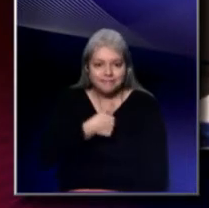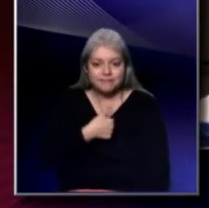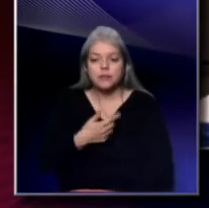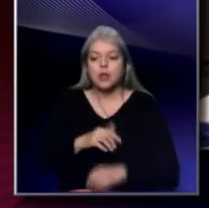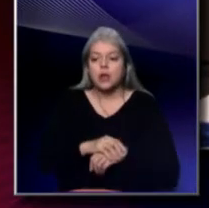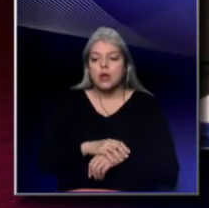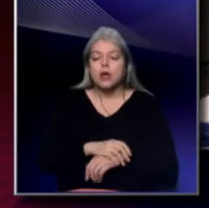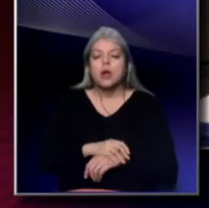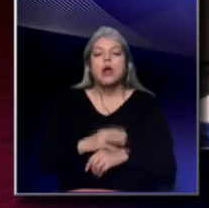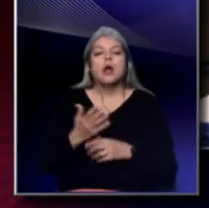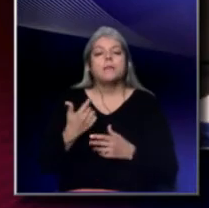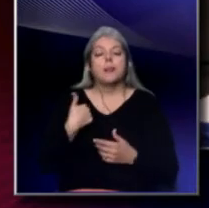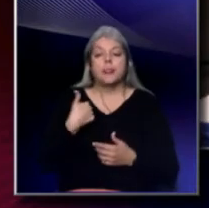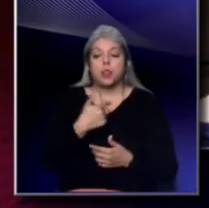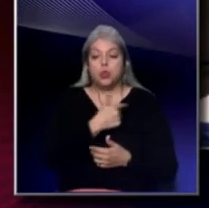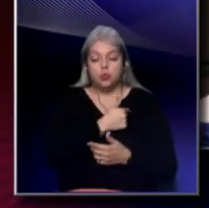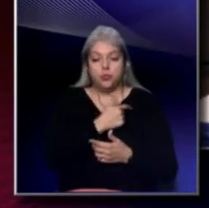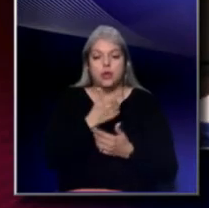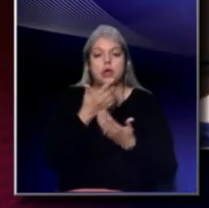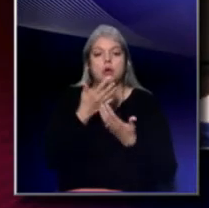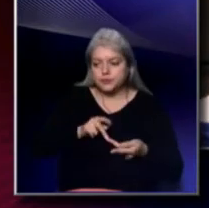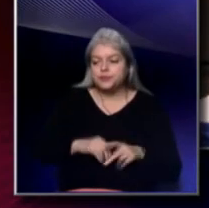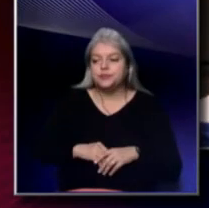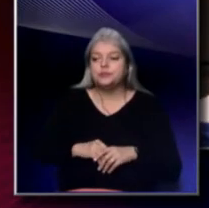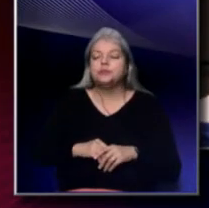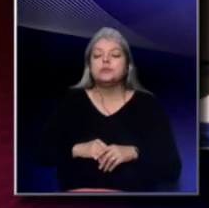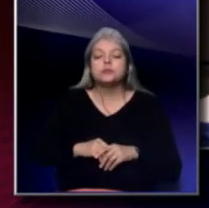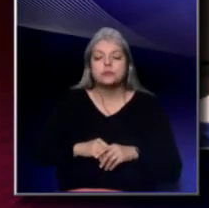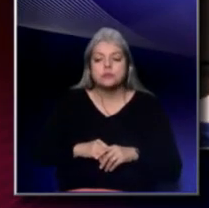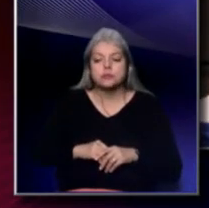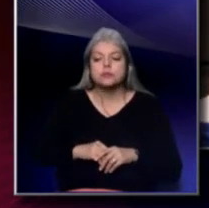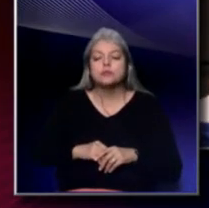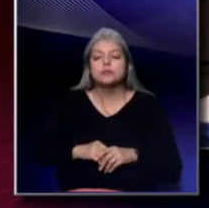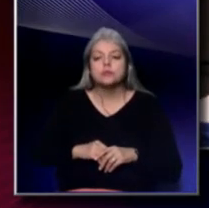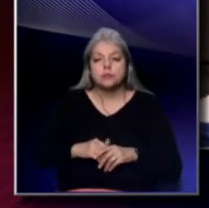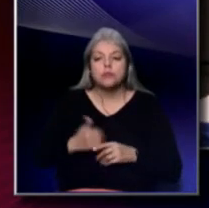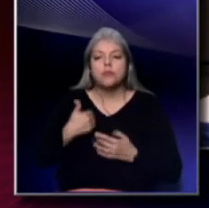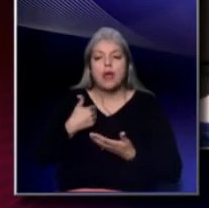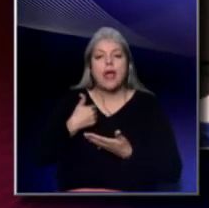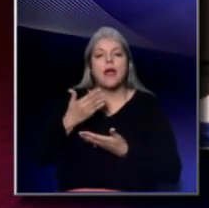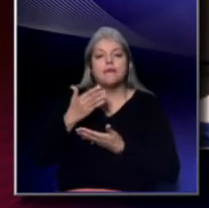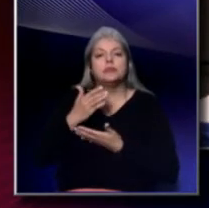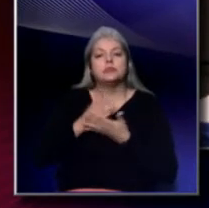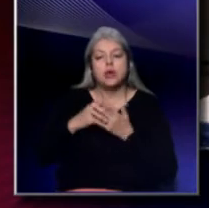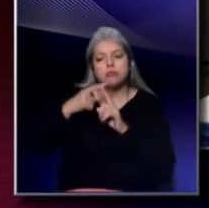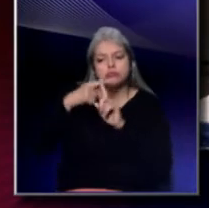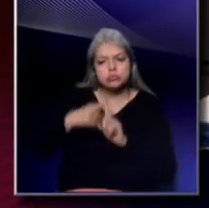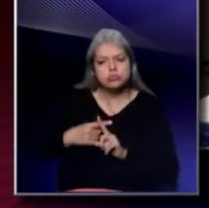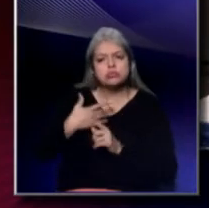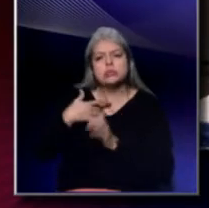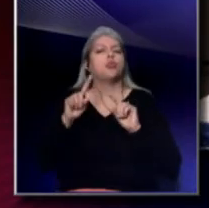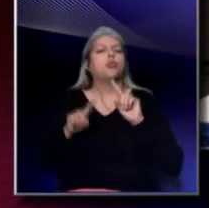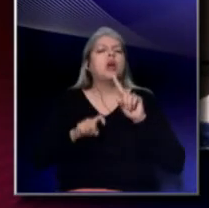We have spoken to three are positives, and there are concerns with all of them.